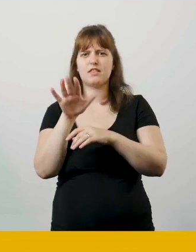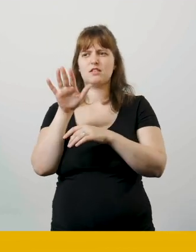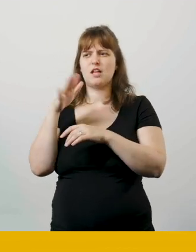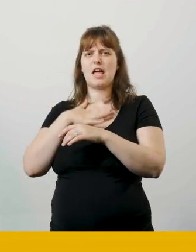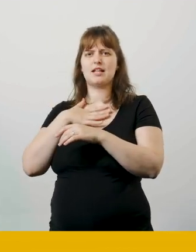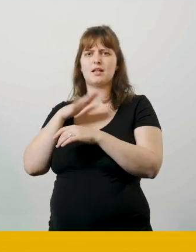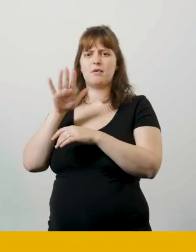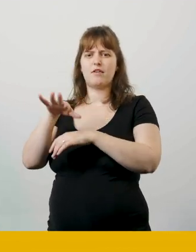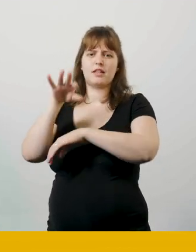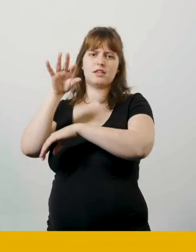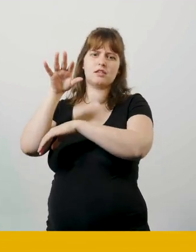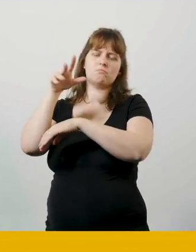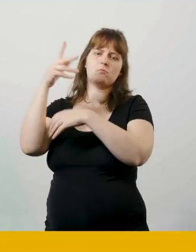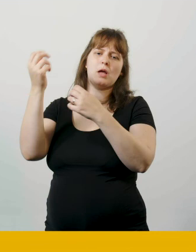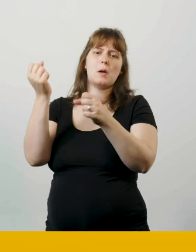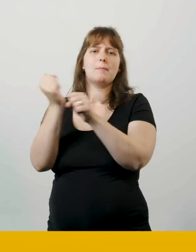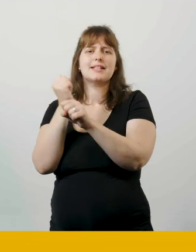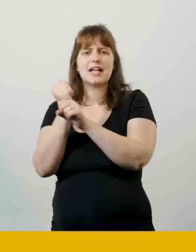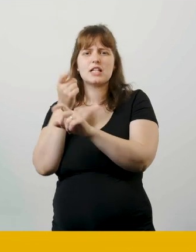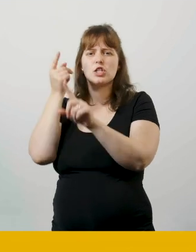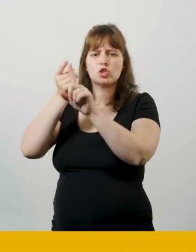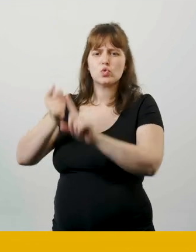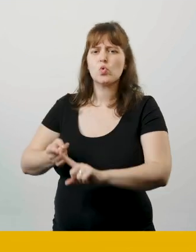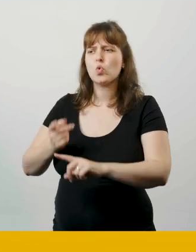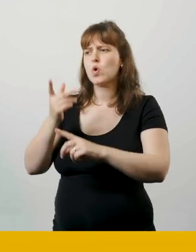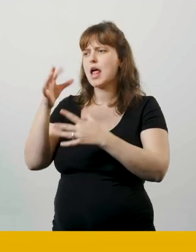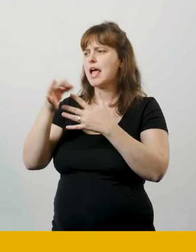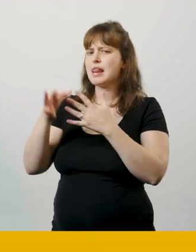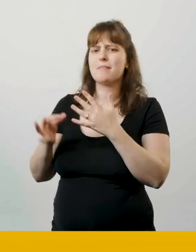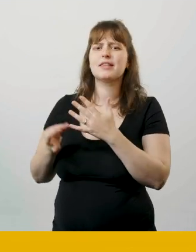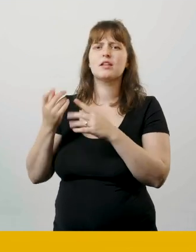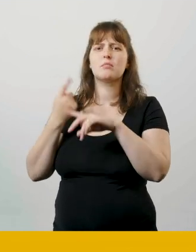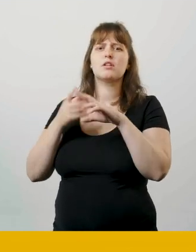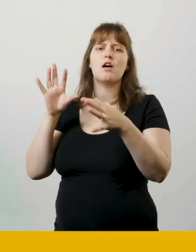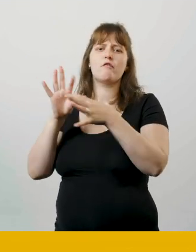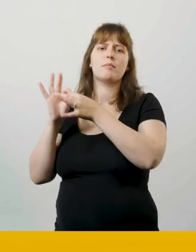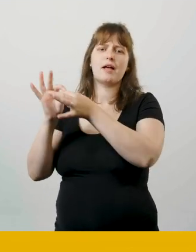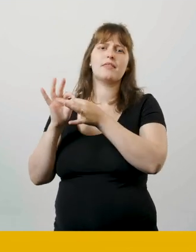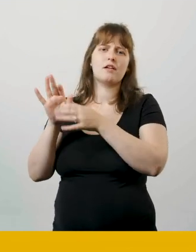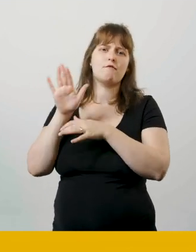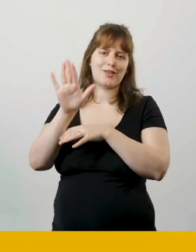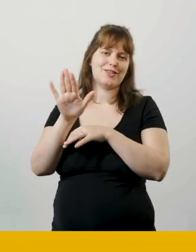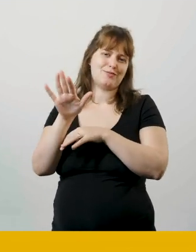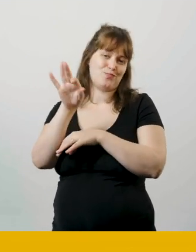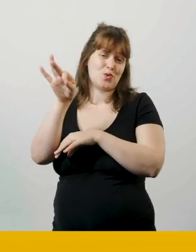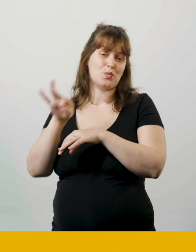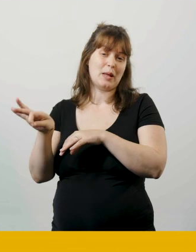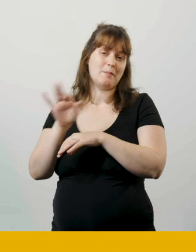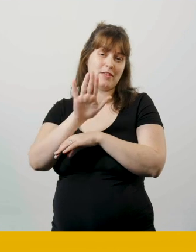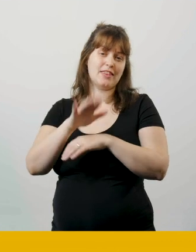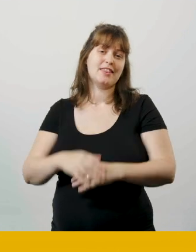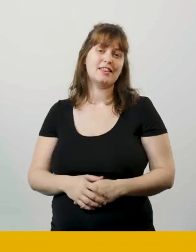performances, the purposes, the elements and the links of the organism that is your